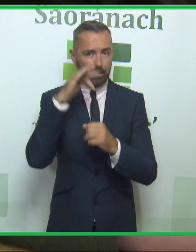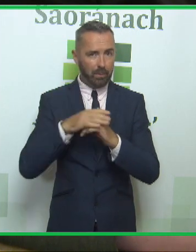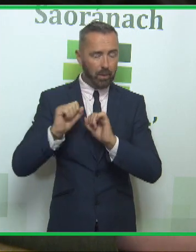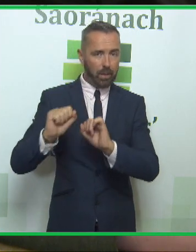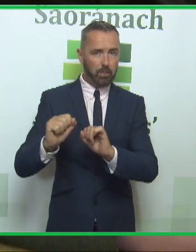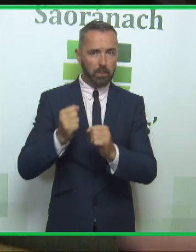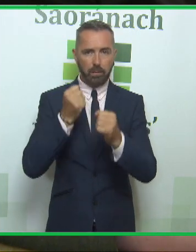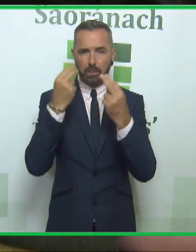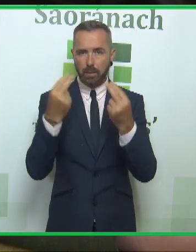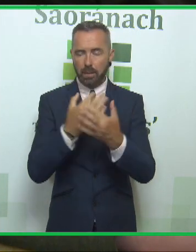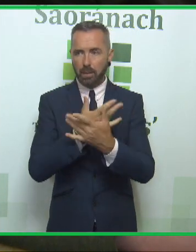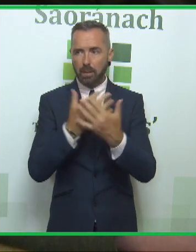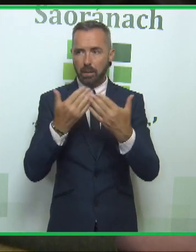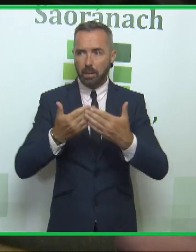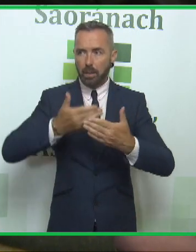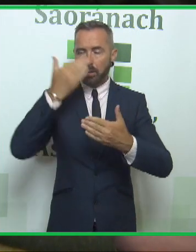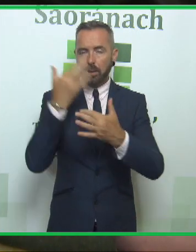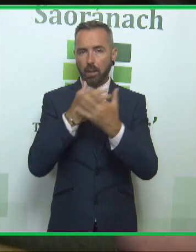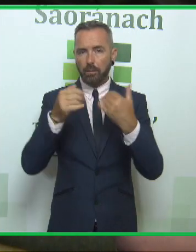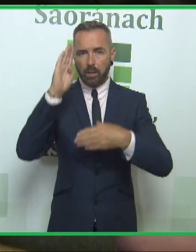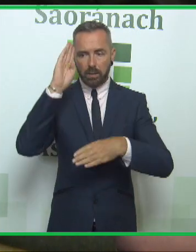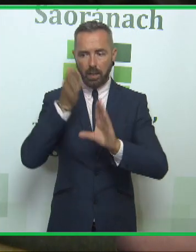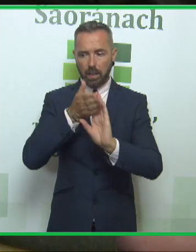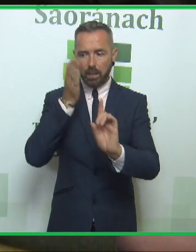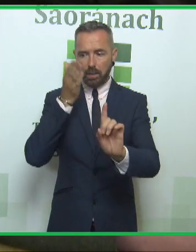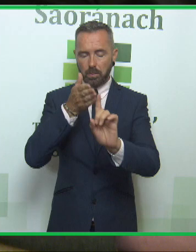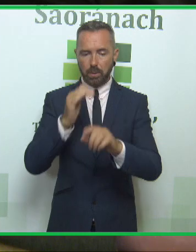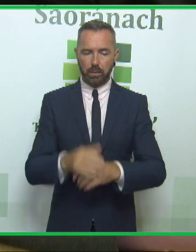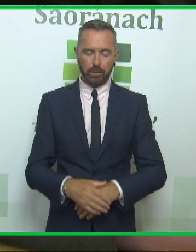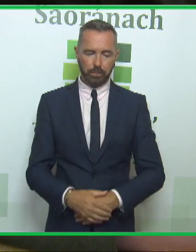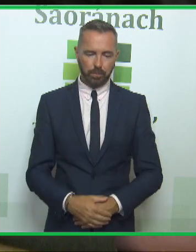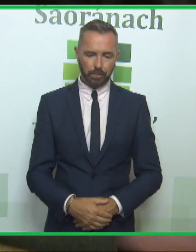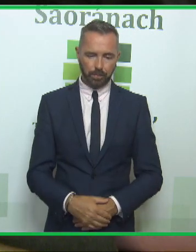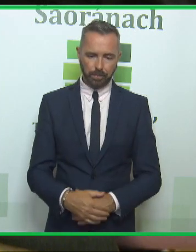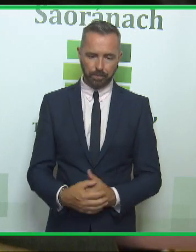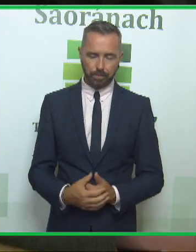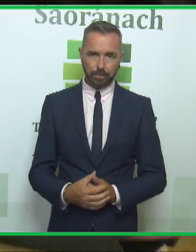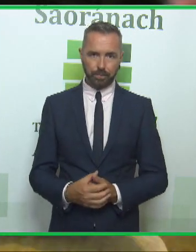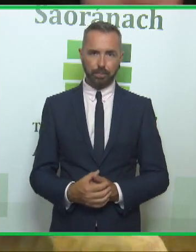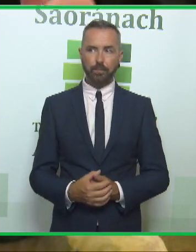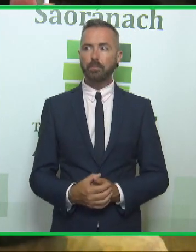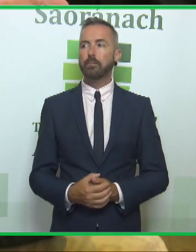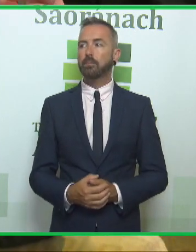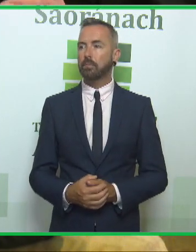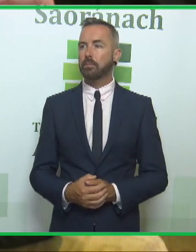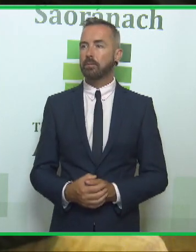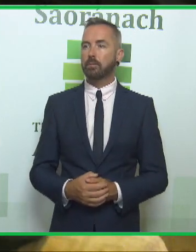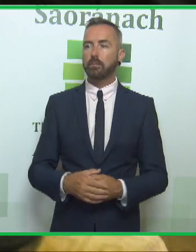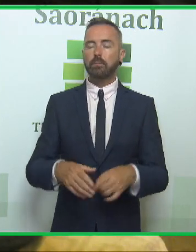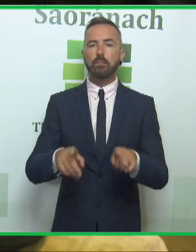happen in psychological approaches, and the whole